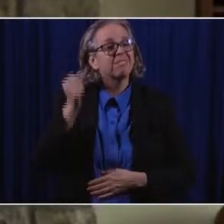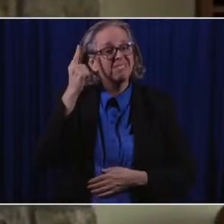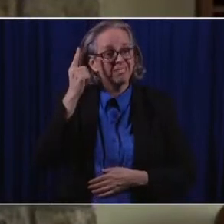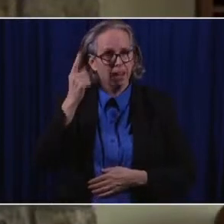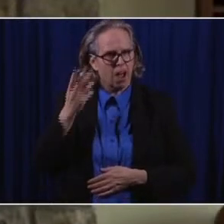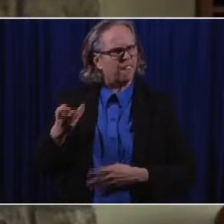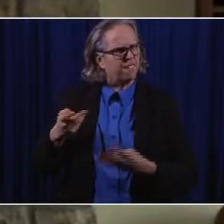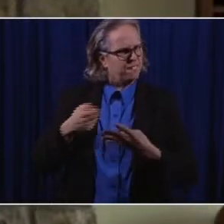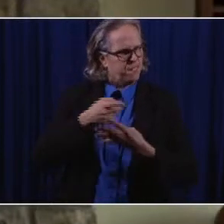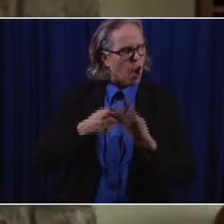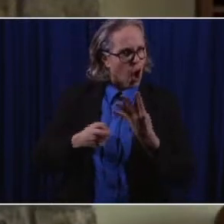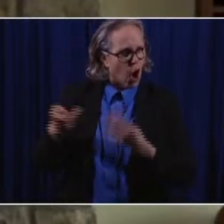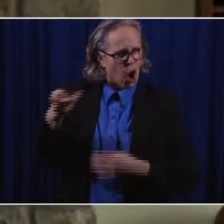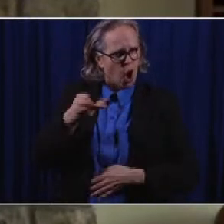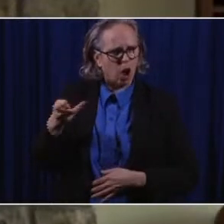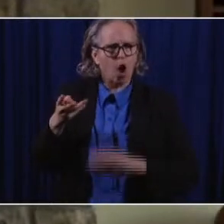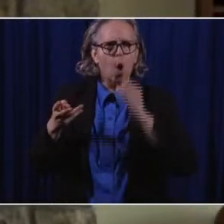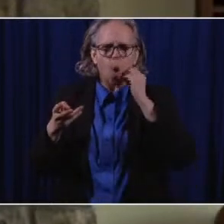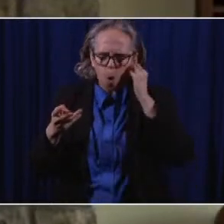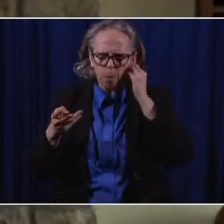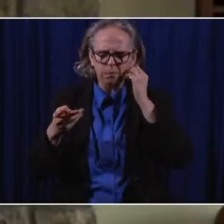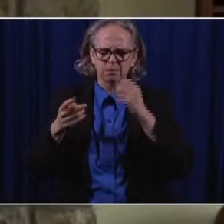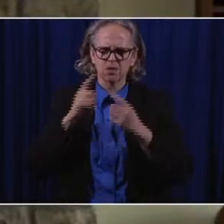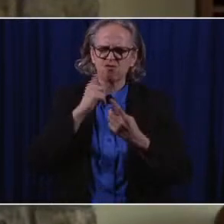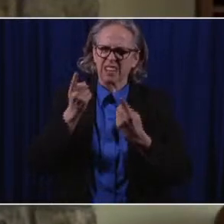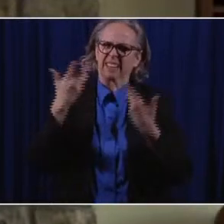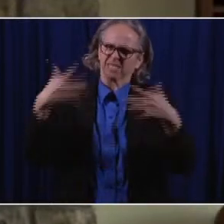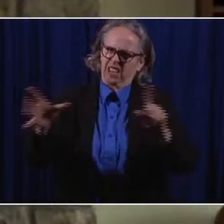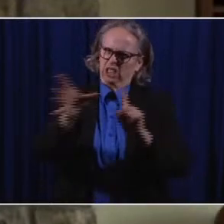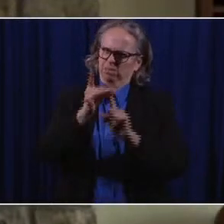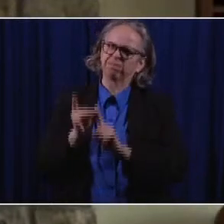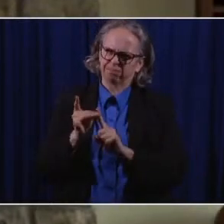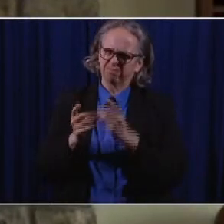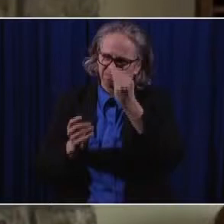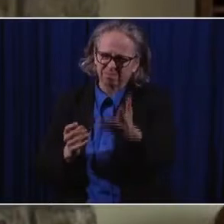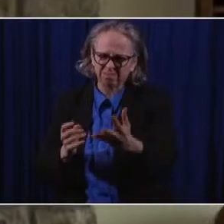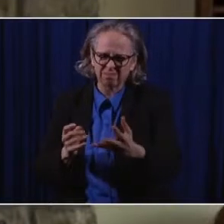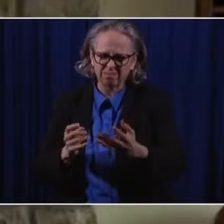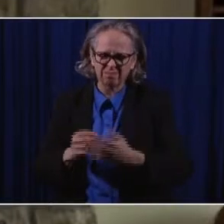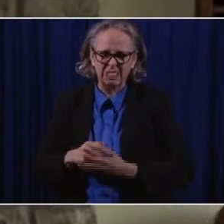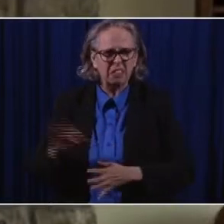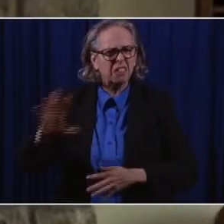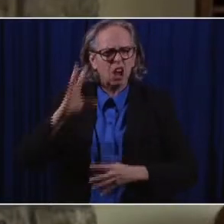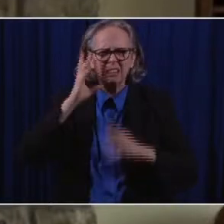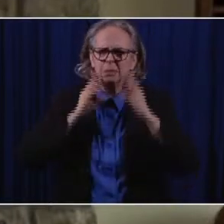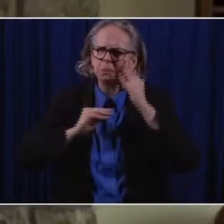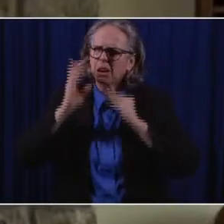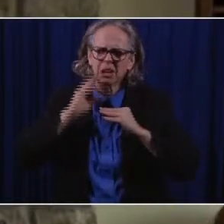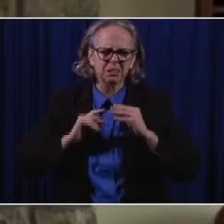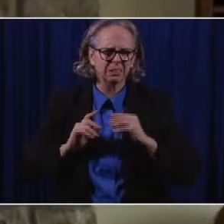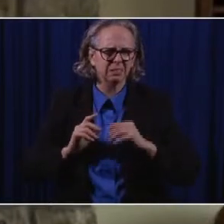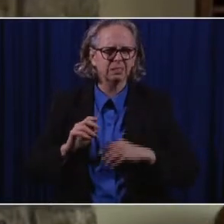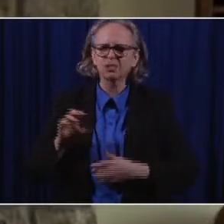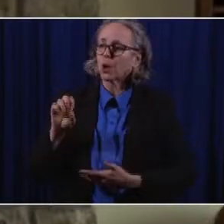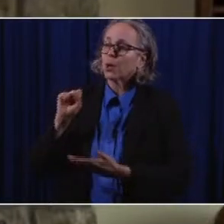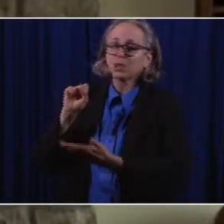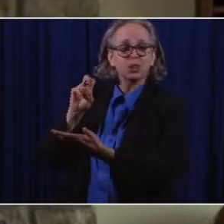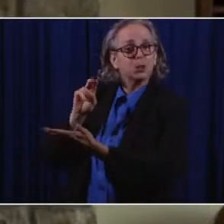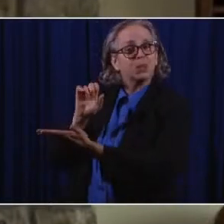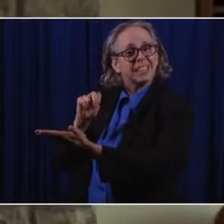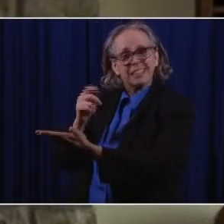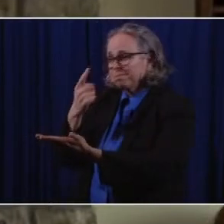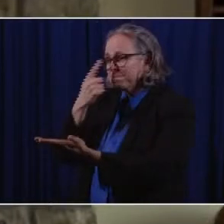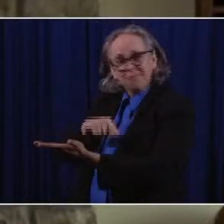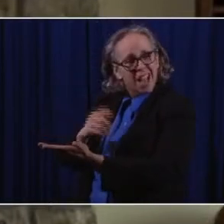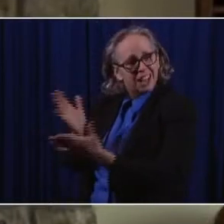COVID, and they've all had different experiences. So Susan, tell us a little bit about what your experience